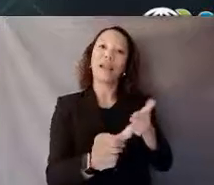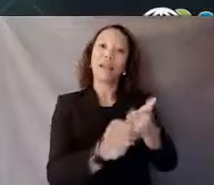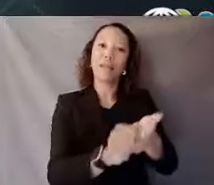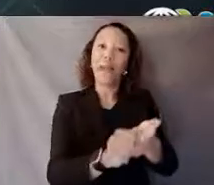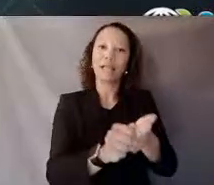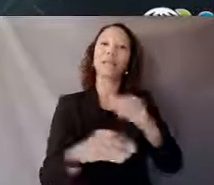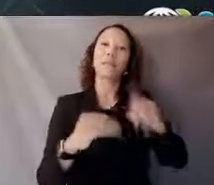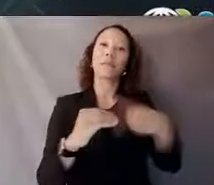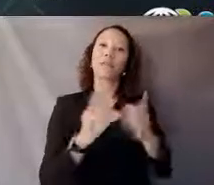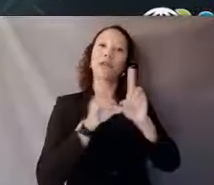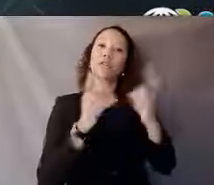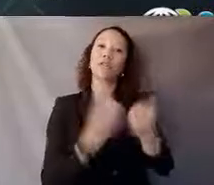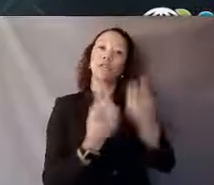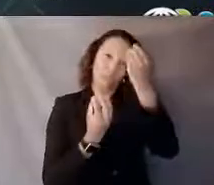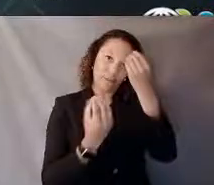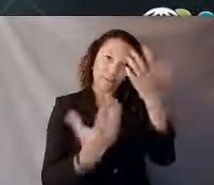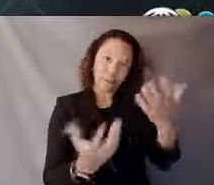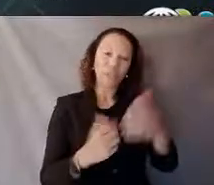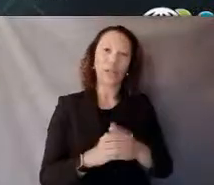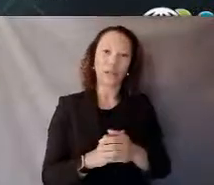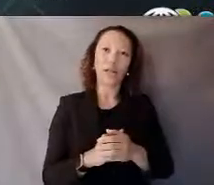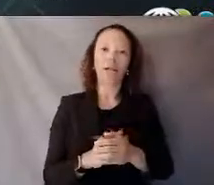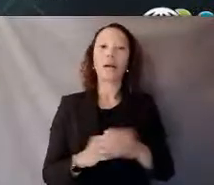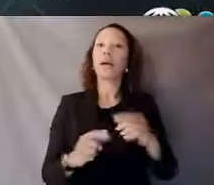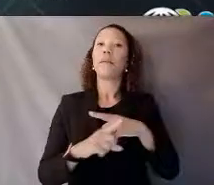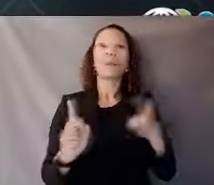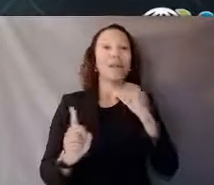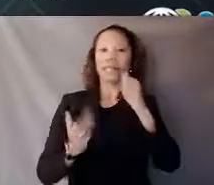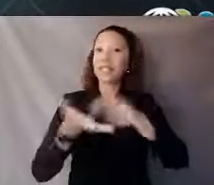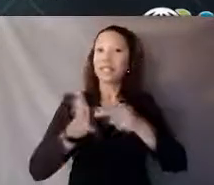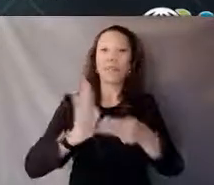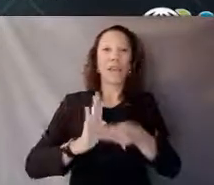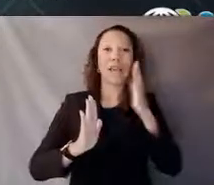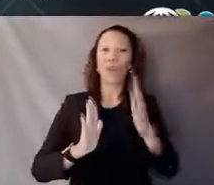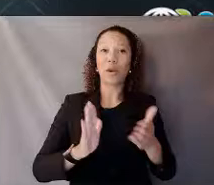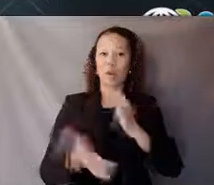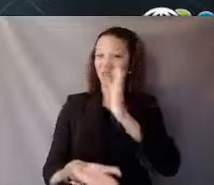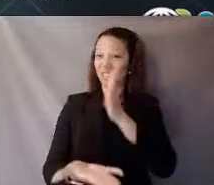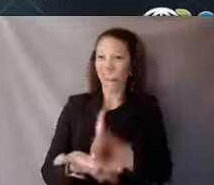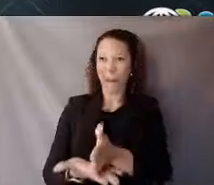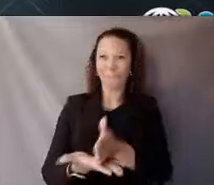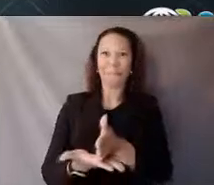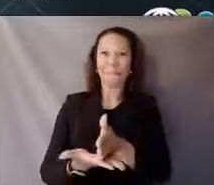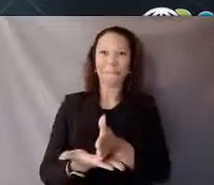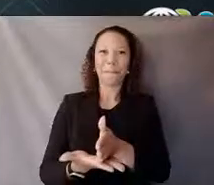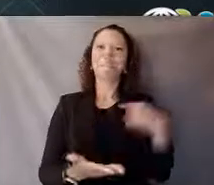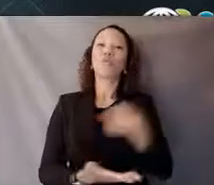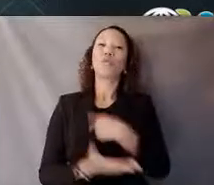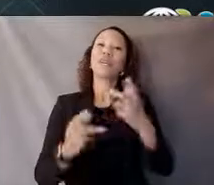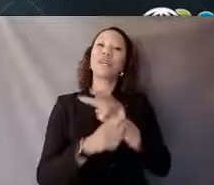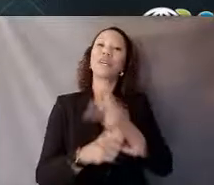district information that we need to get out. But that doesn't mean that we're going to go away completely. We found a whole